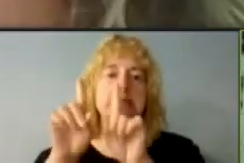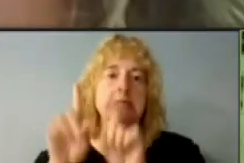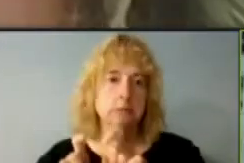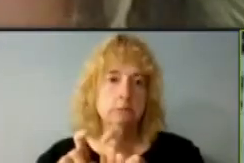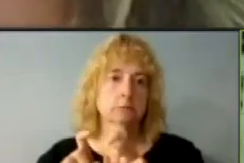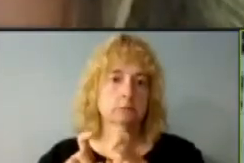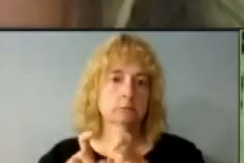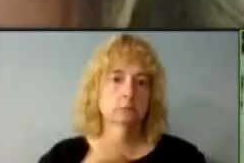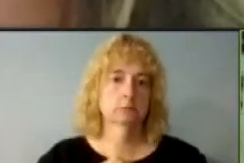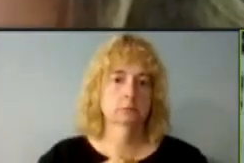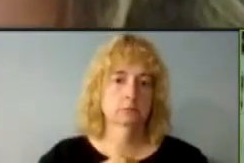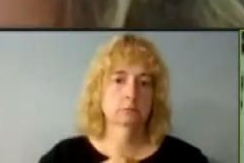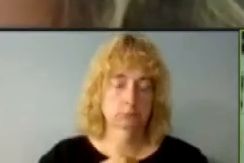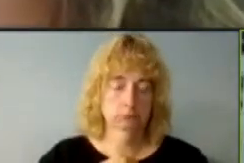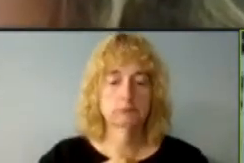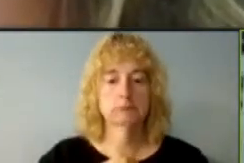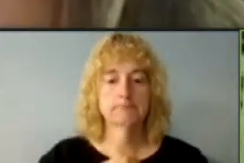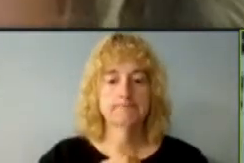So,